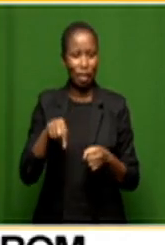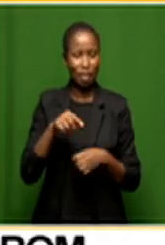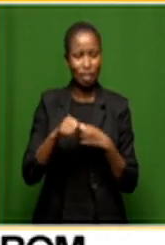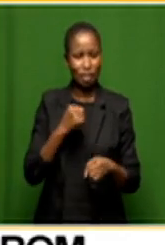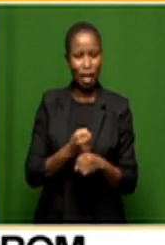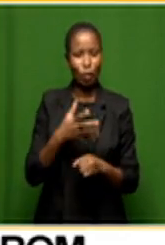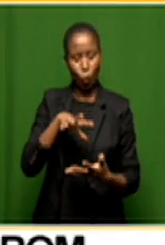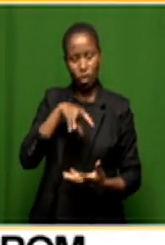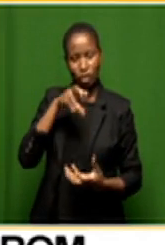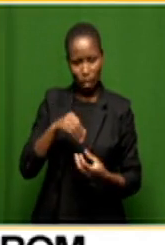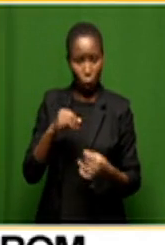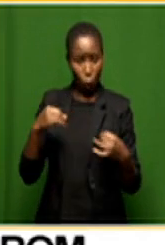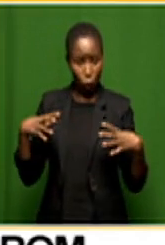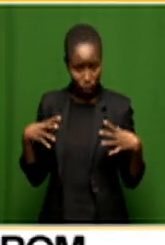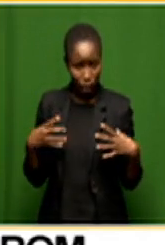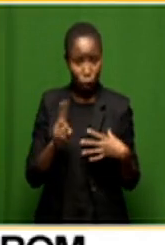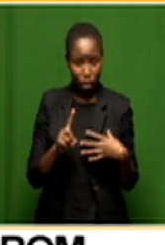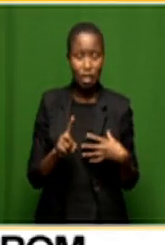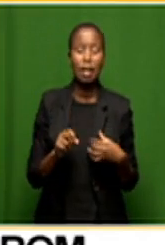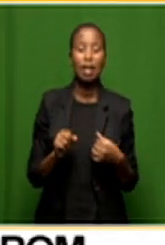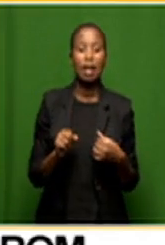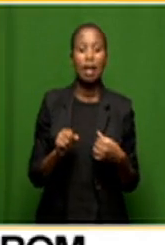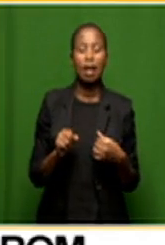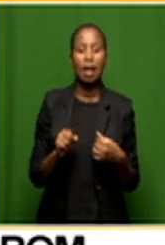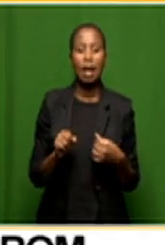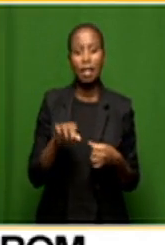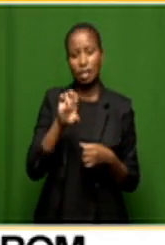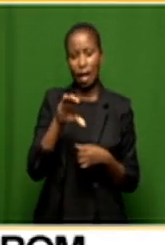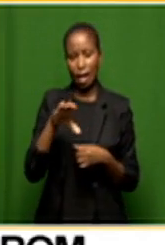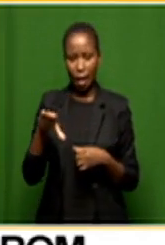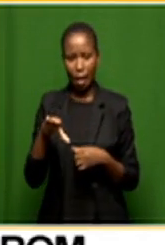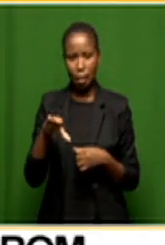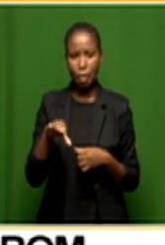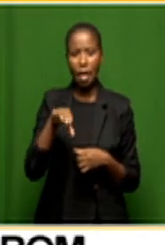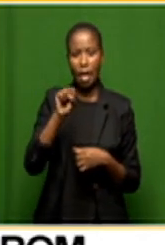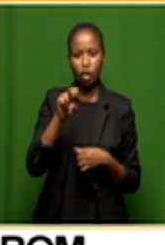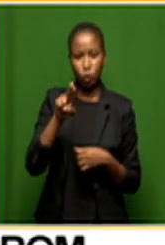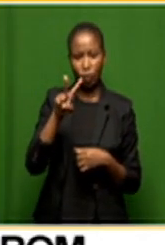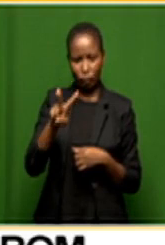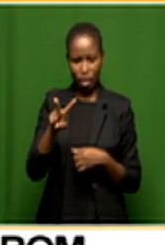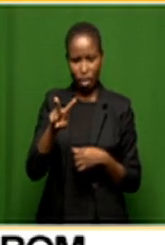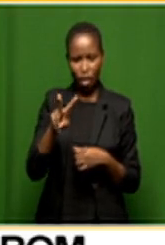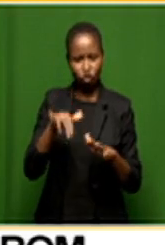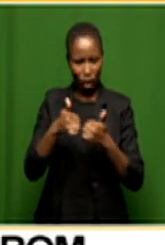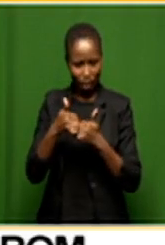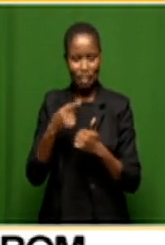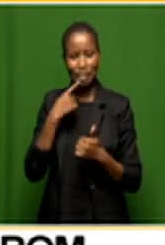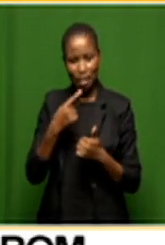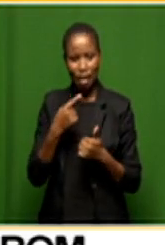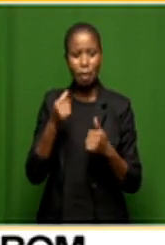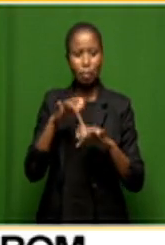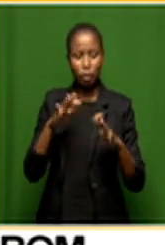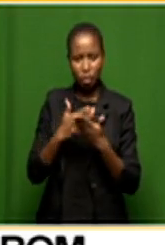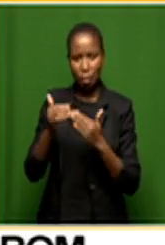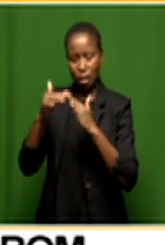year's Easter holidays, is Eastern Cape SUV Challenge, which seeks to promote domestic tourism